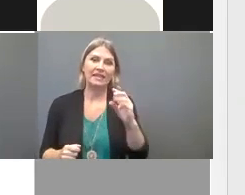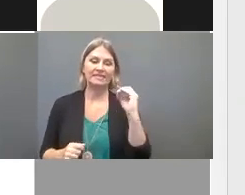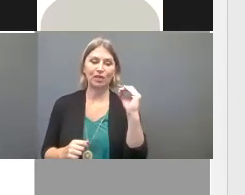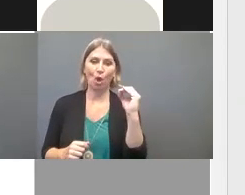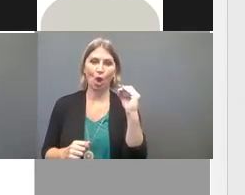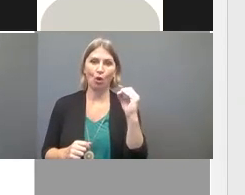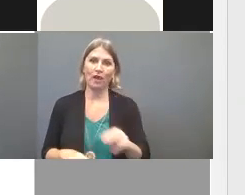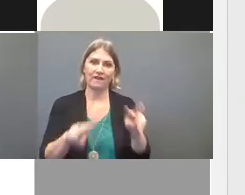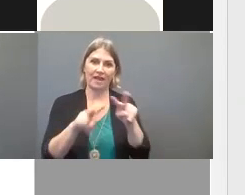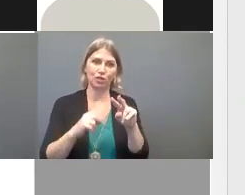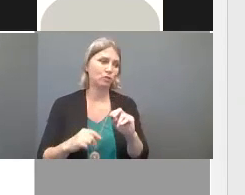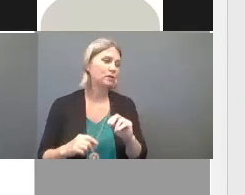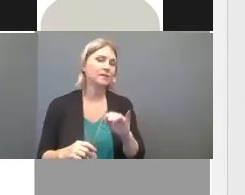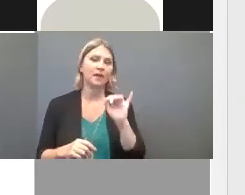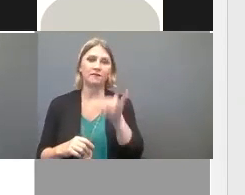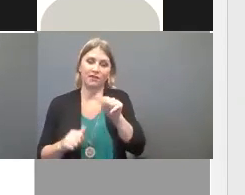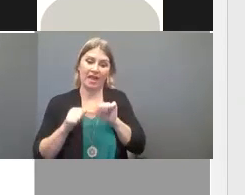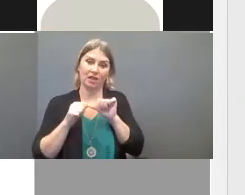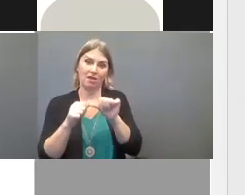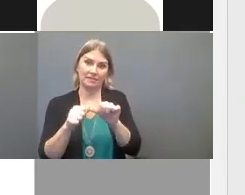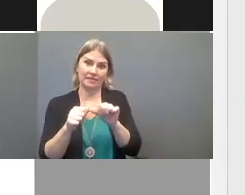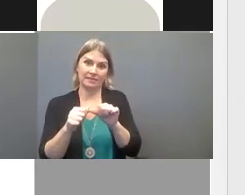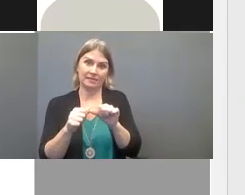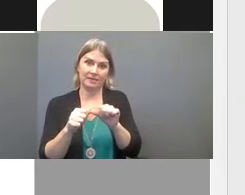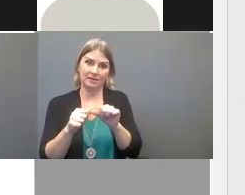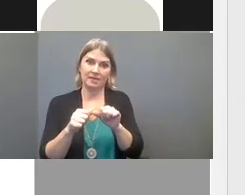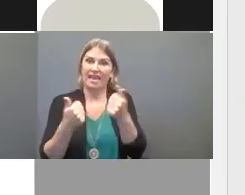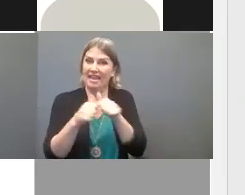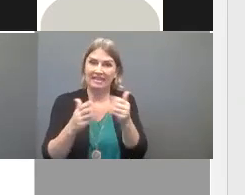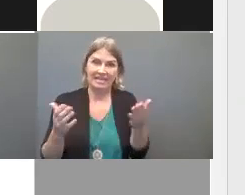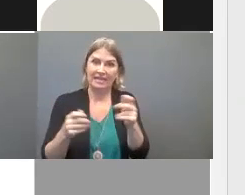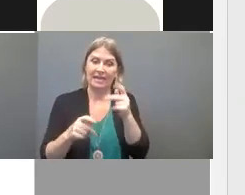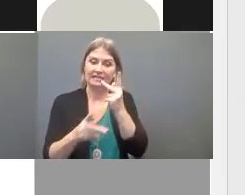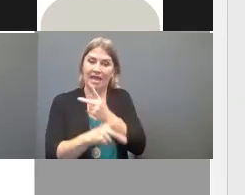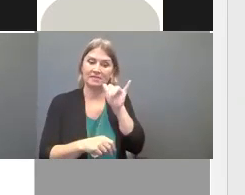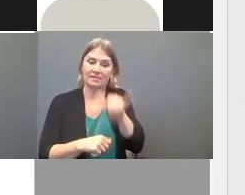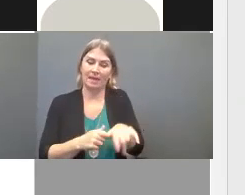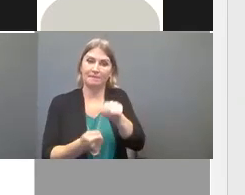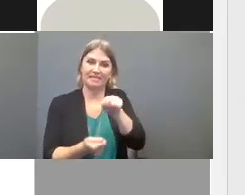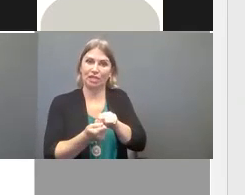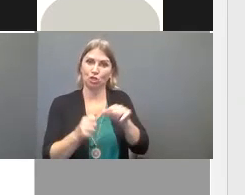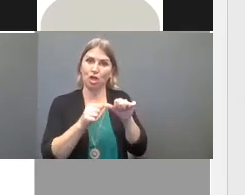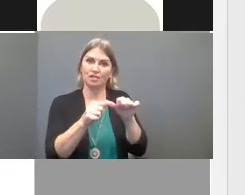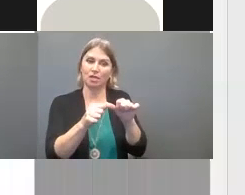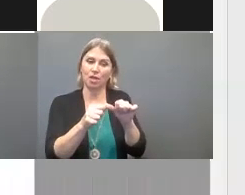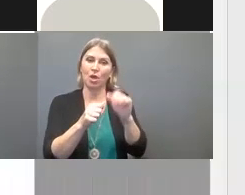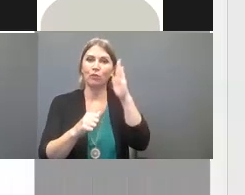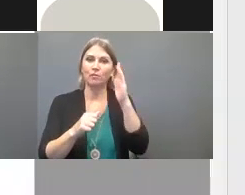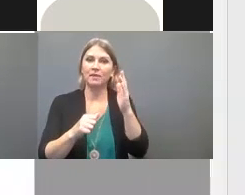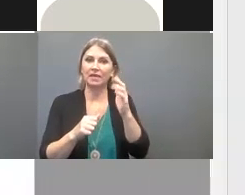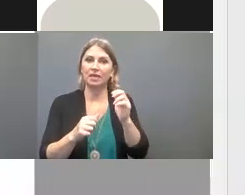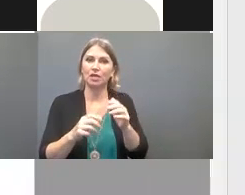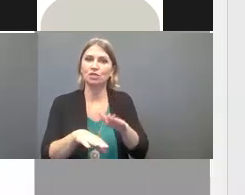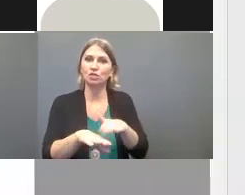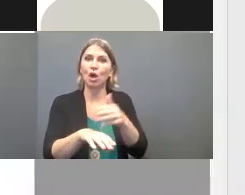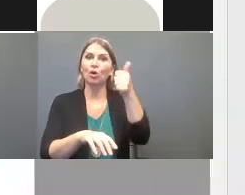for which this constant, anything times that particular constant, will always grow either slower or larger than